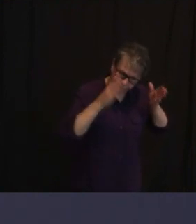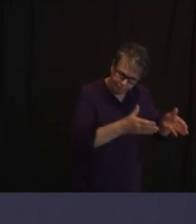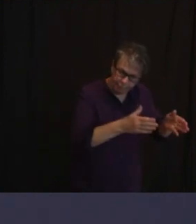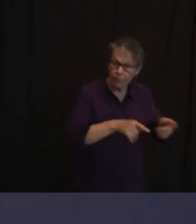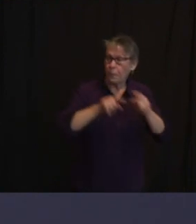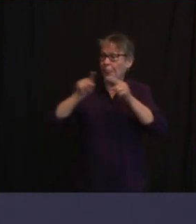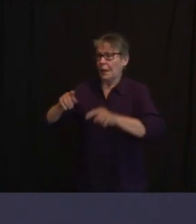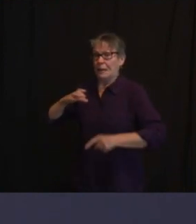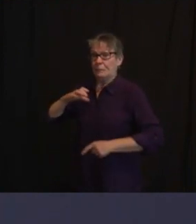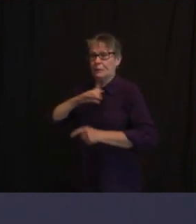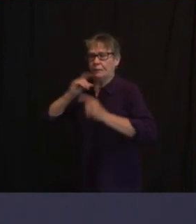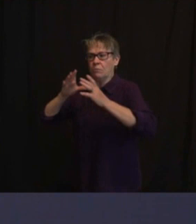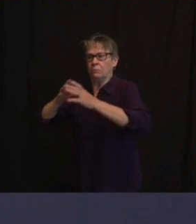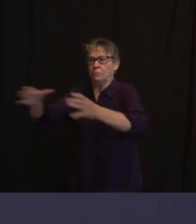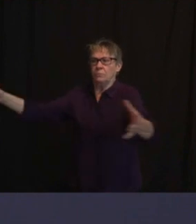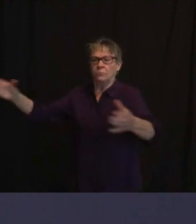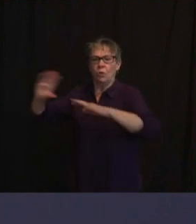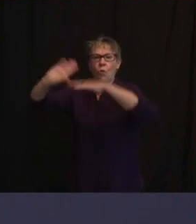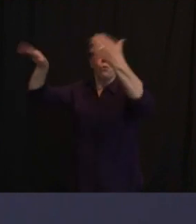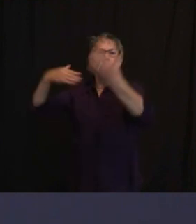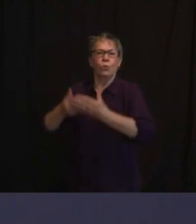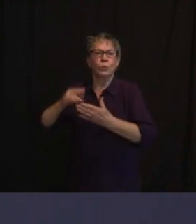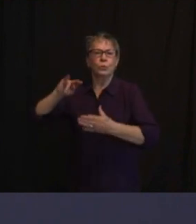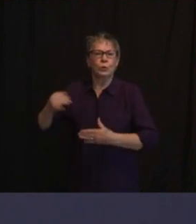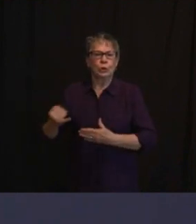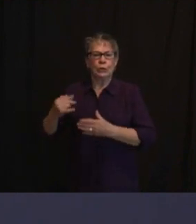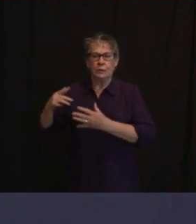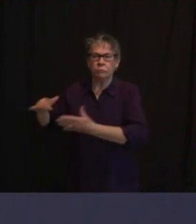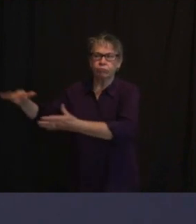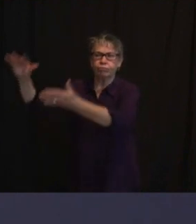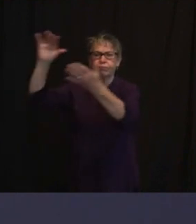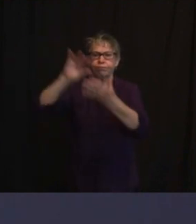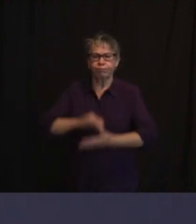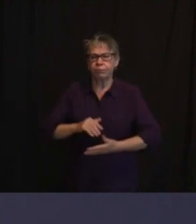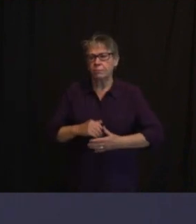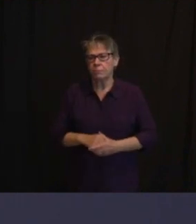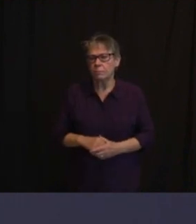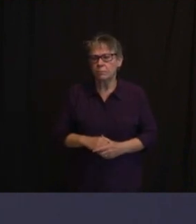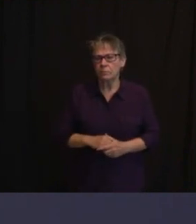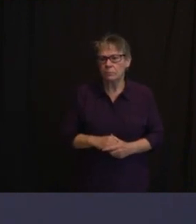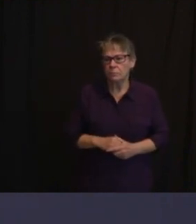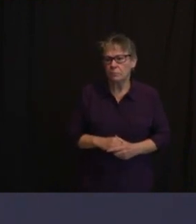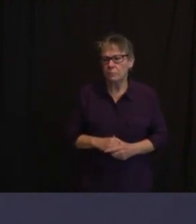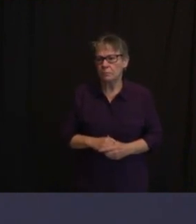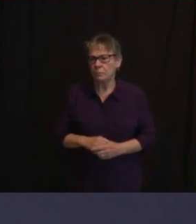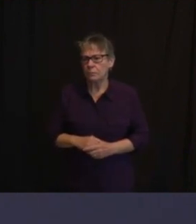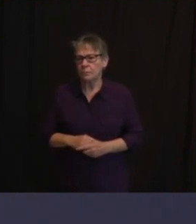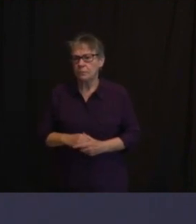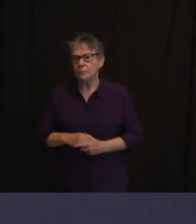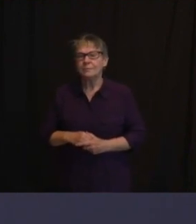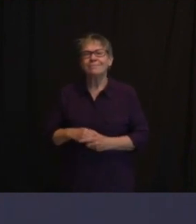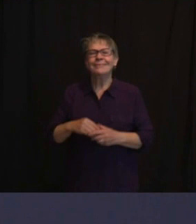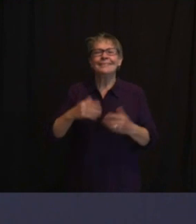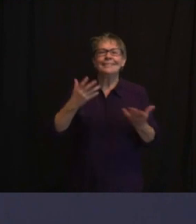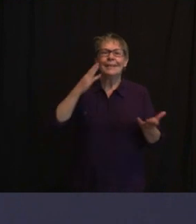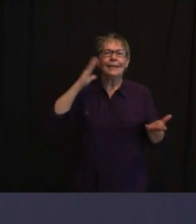have a elevator-specific protocol, but we have various protocols for different types of buildings. Yeah.